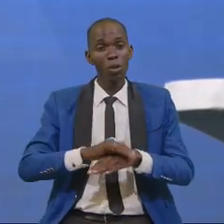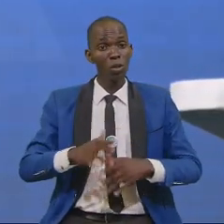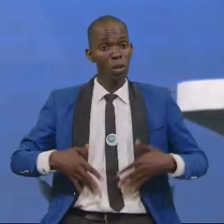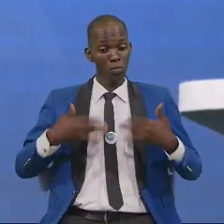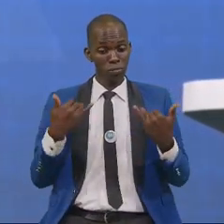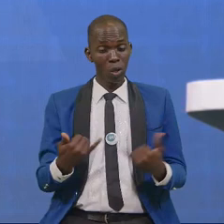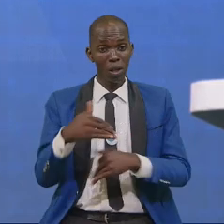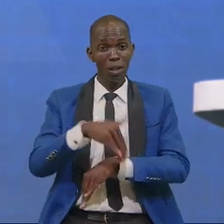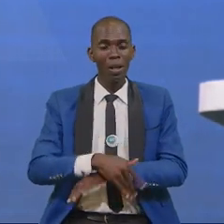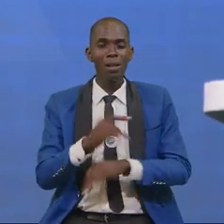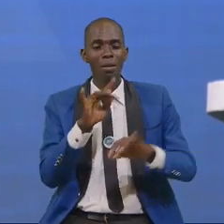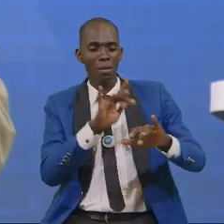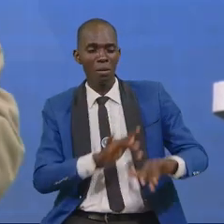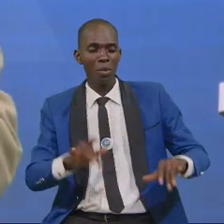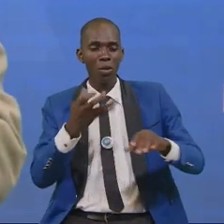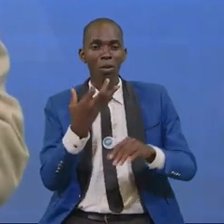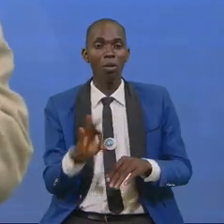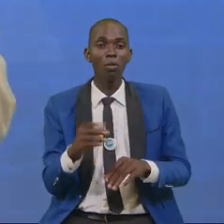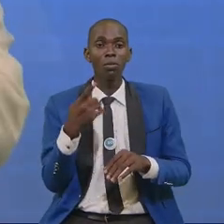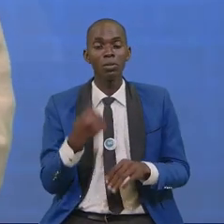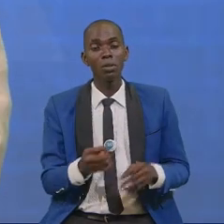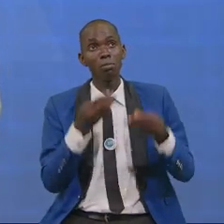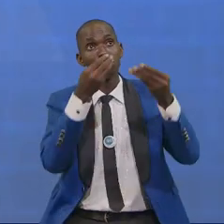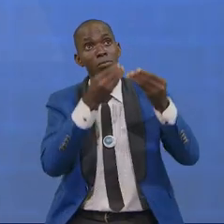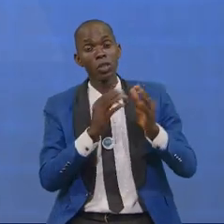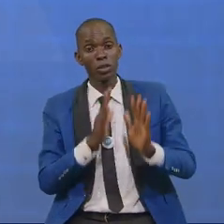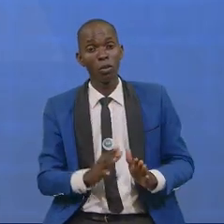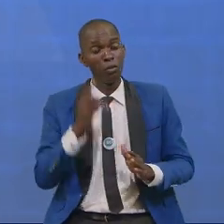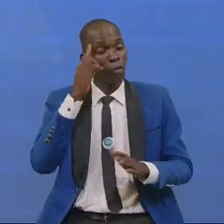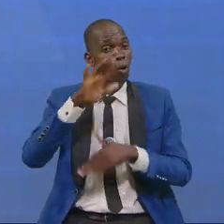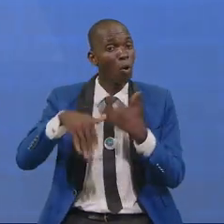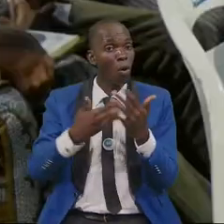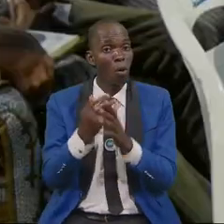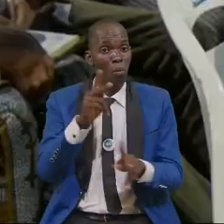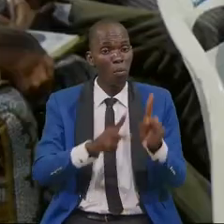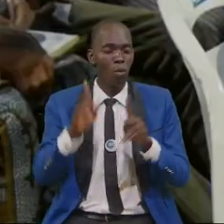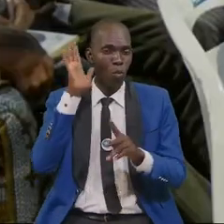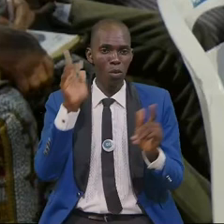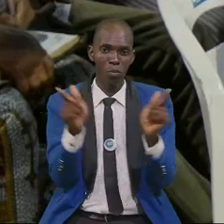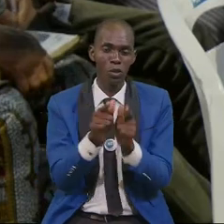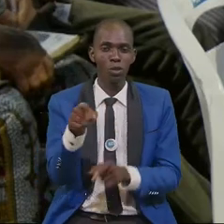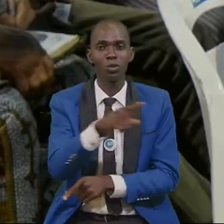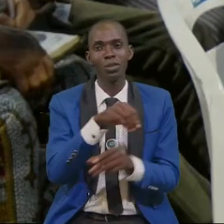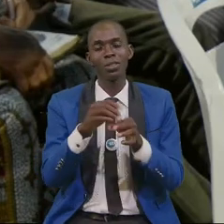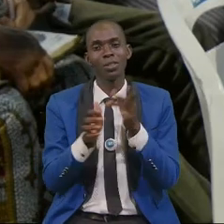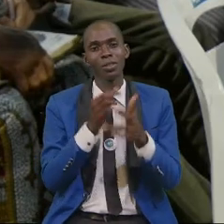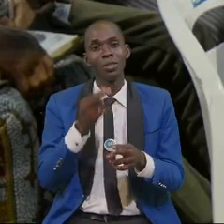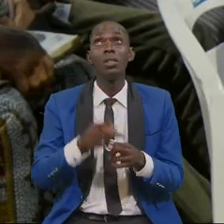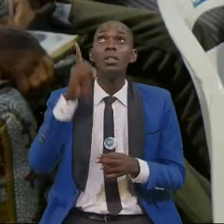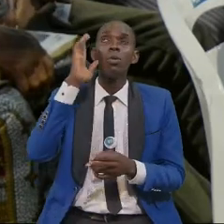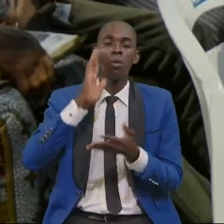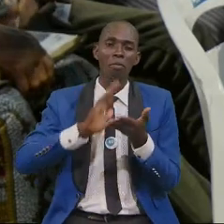mercy of the Mediator that is for all men will get to you. He will forgive your